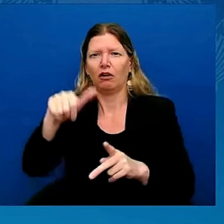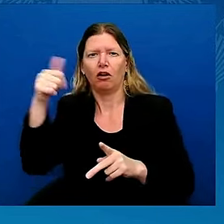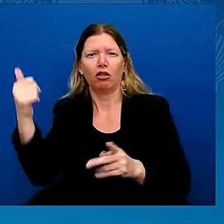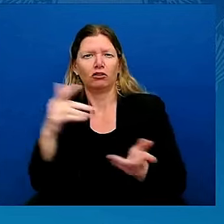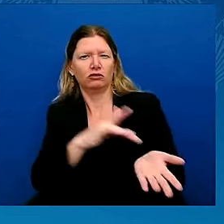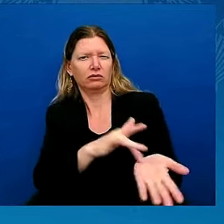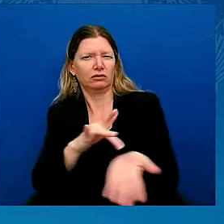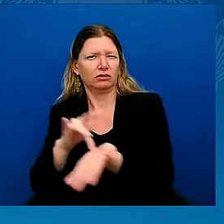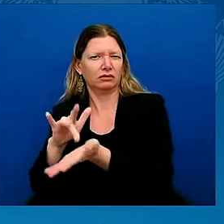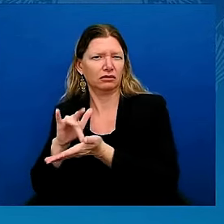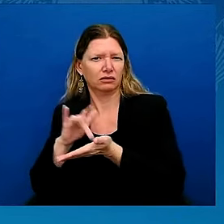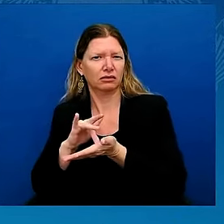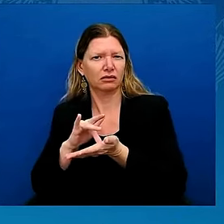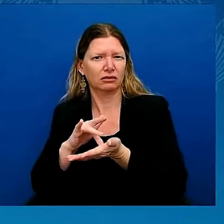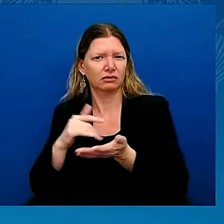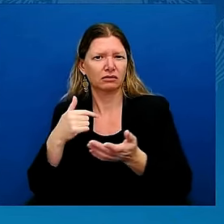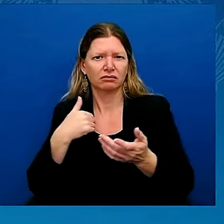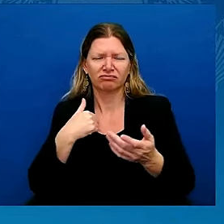incredible caucus.